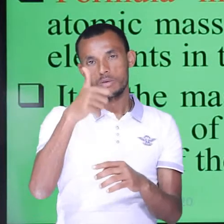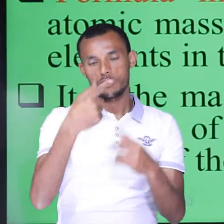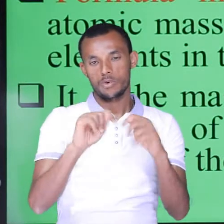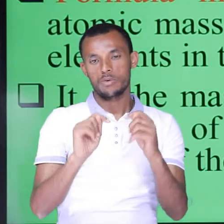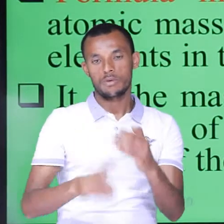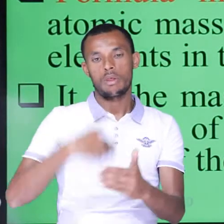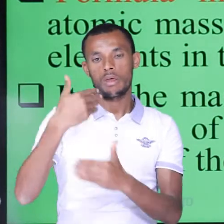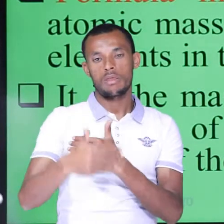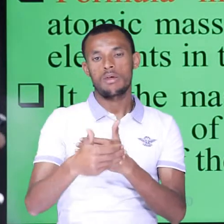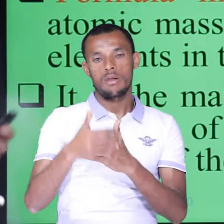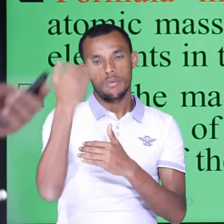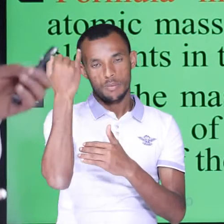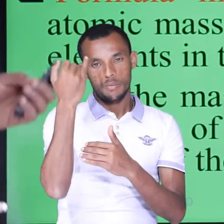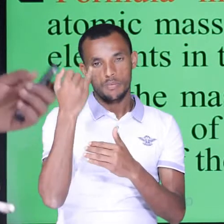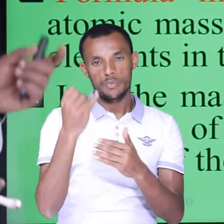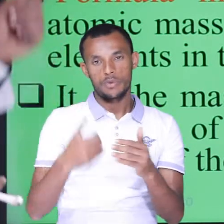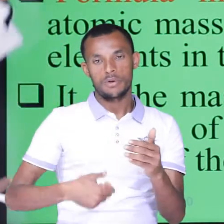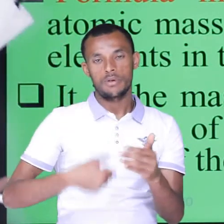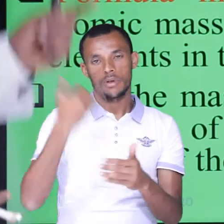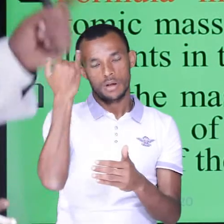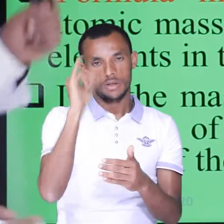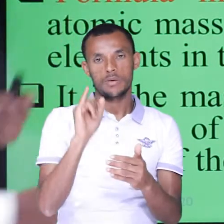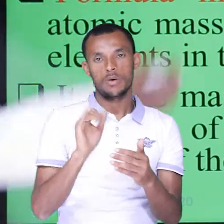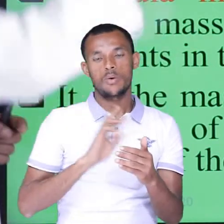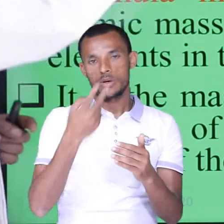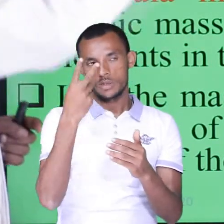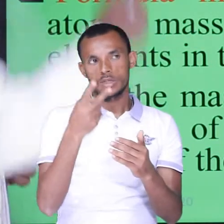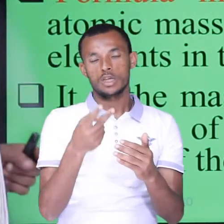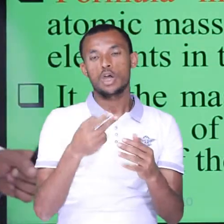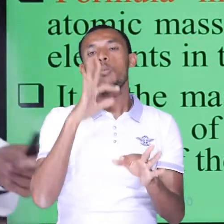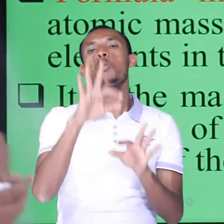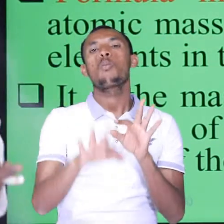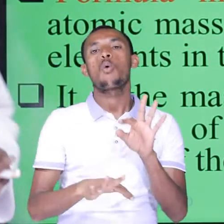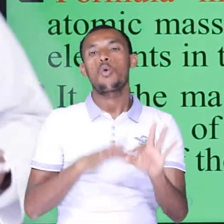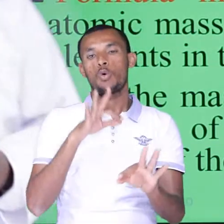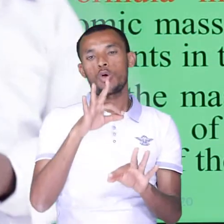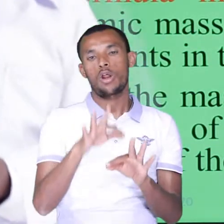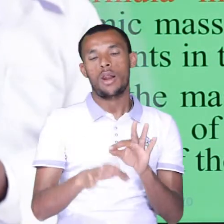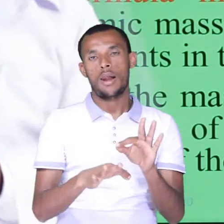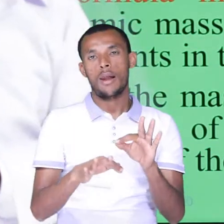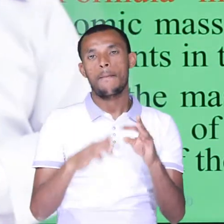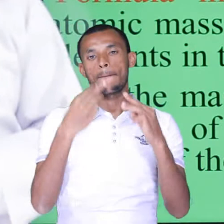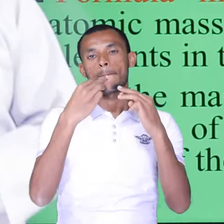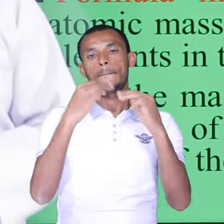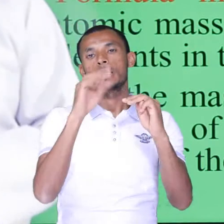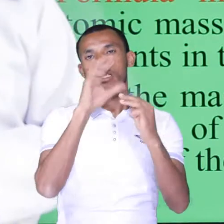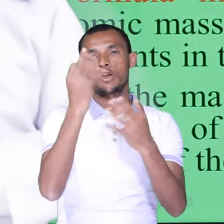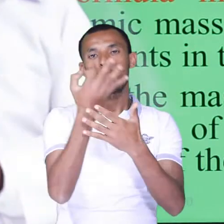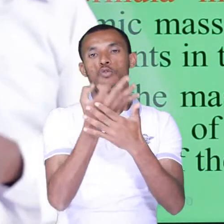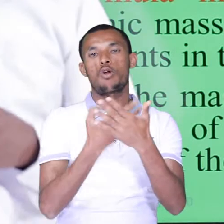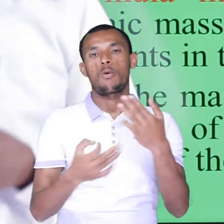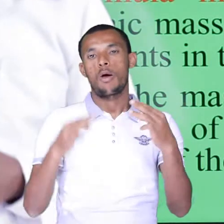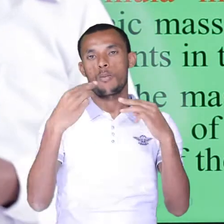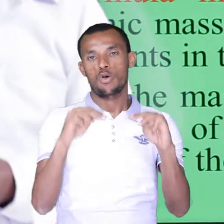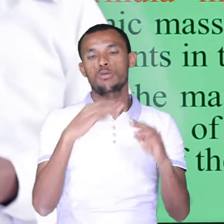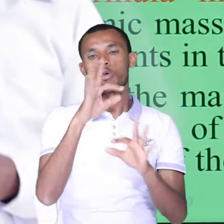The other point that we are going to see is molecular mass and formula mass. Students,